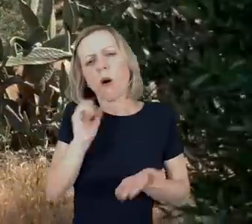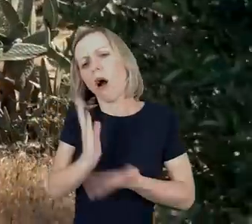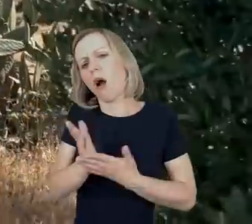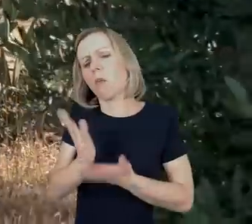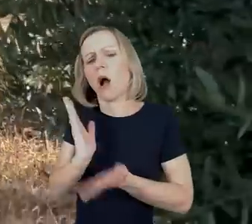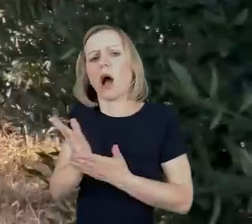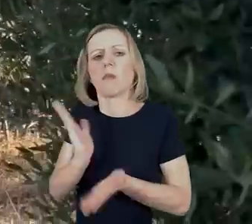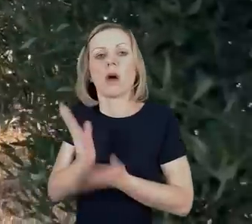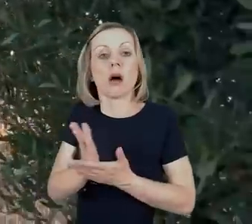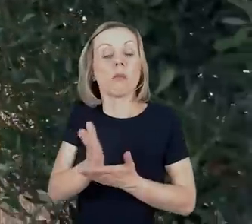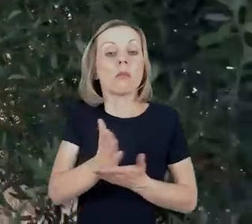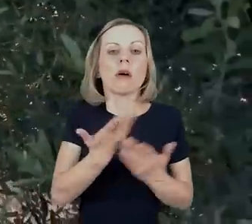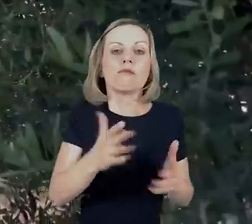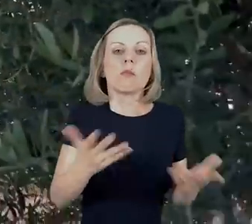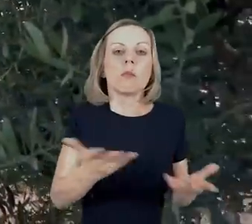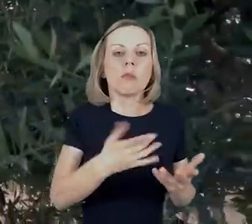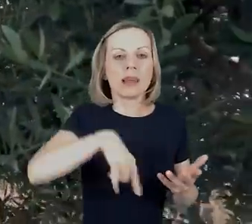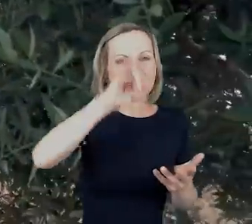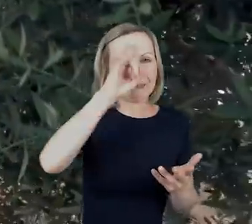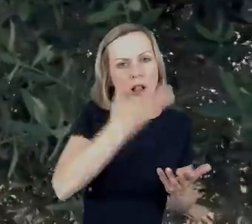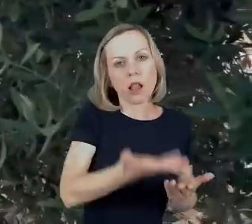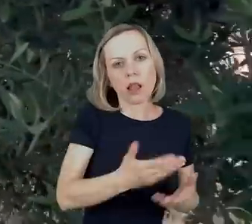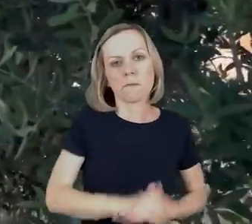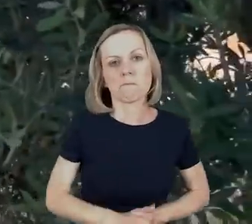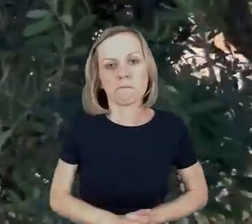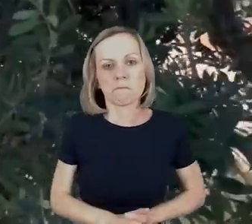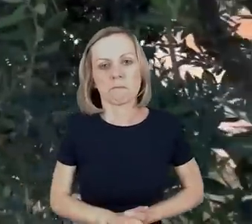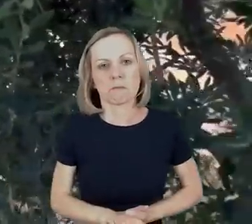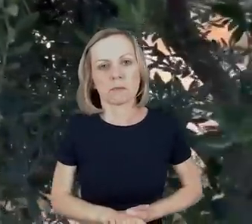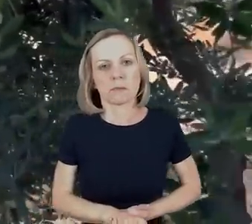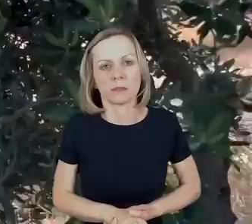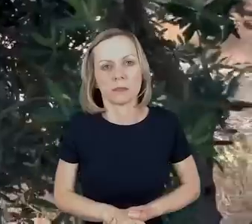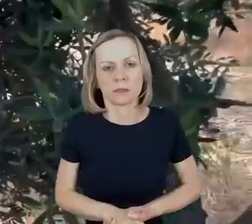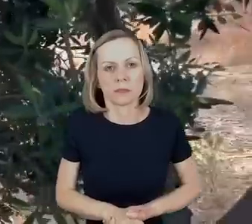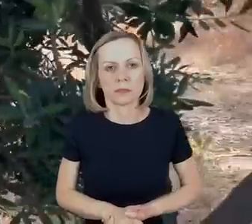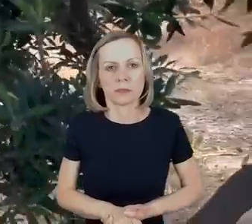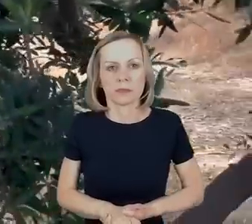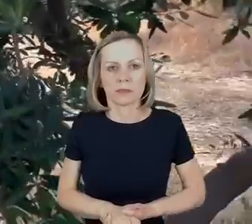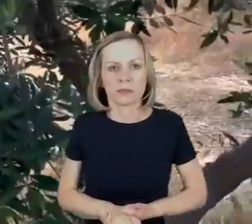Anything more than that comes from the evil one.